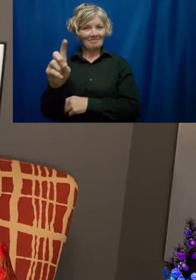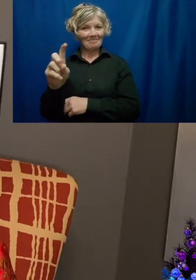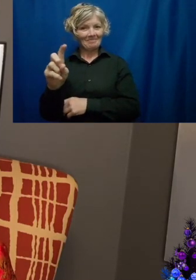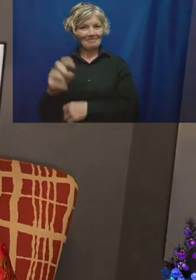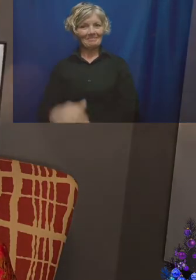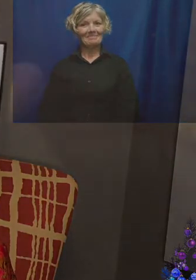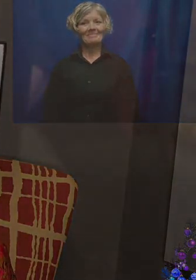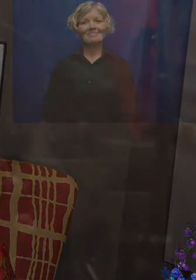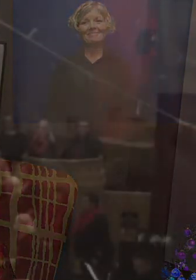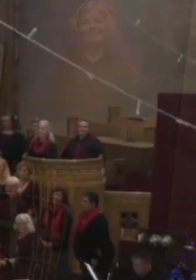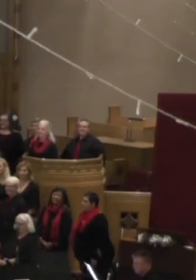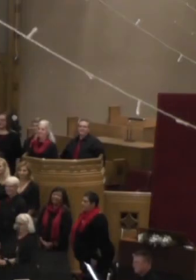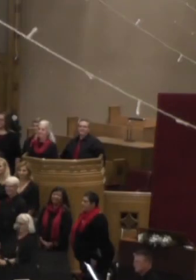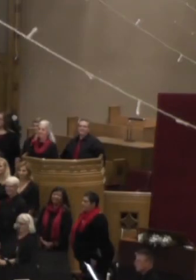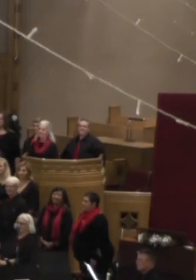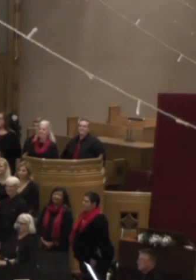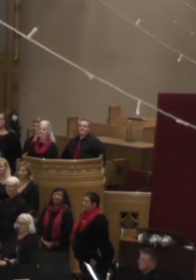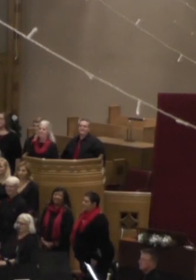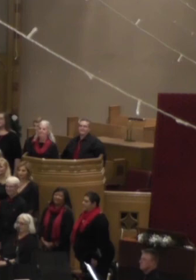Eve?